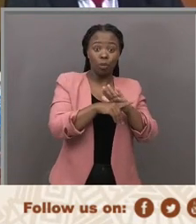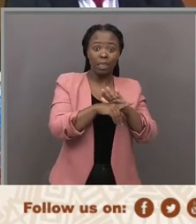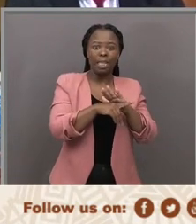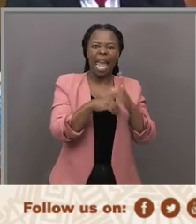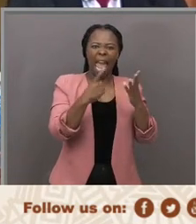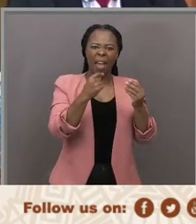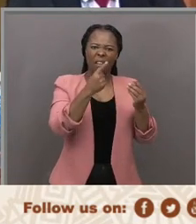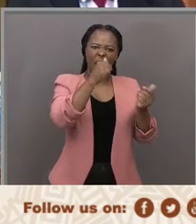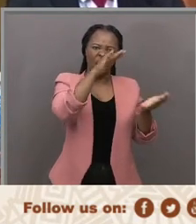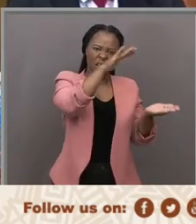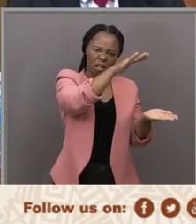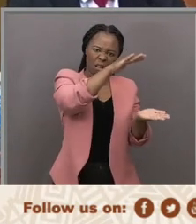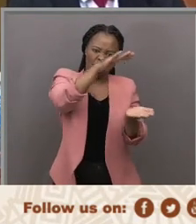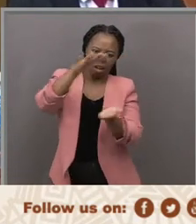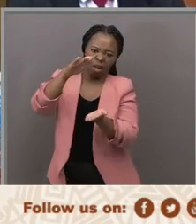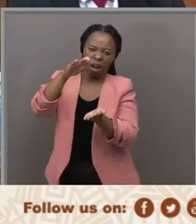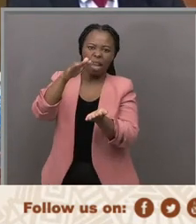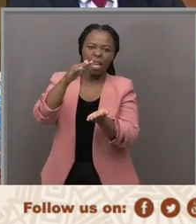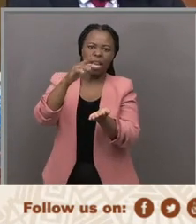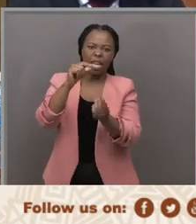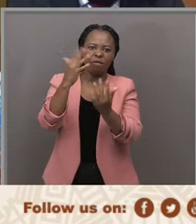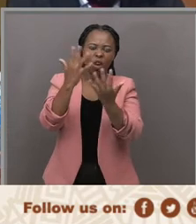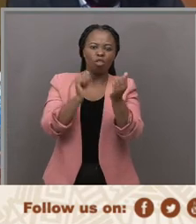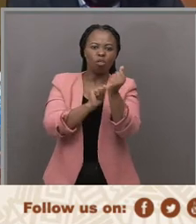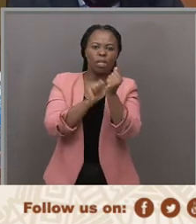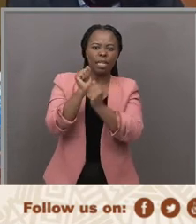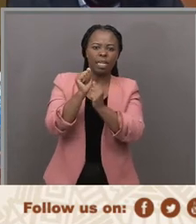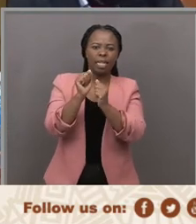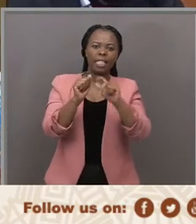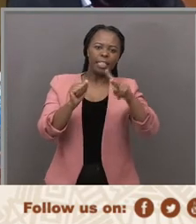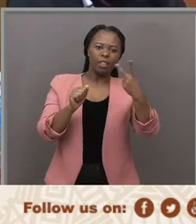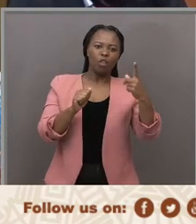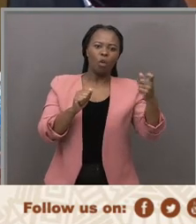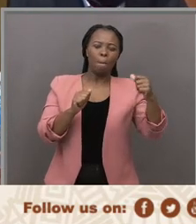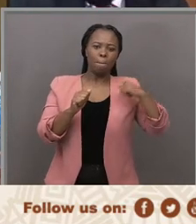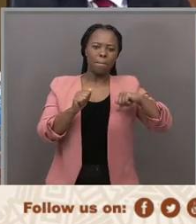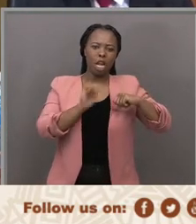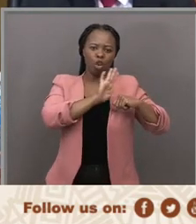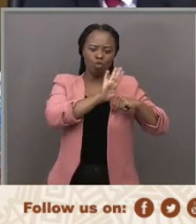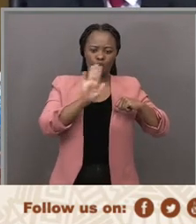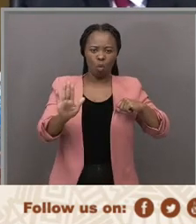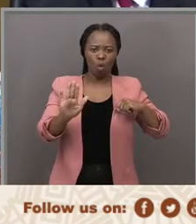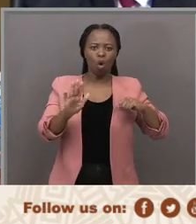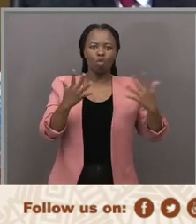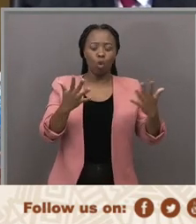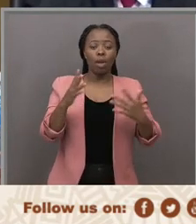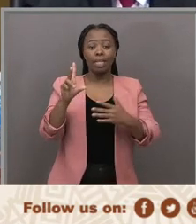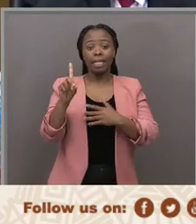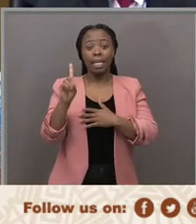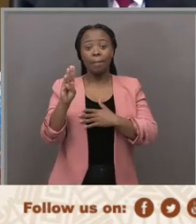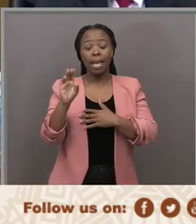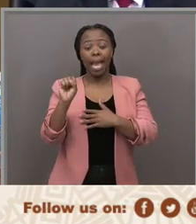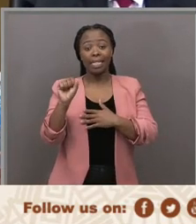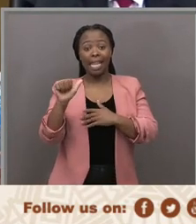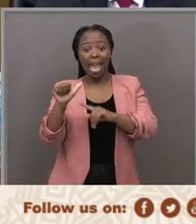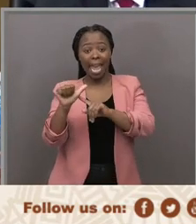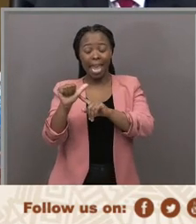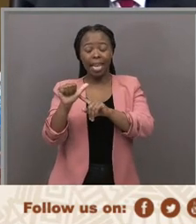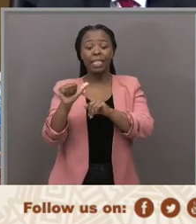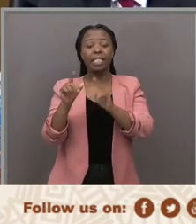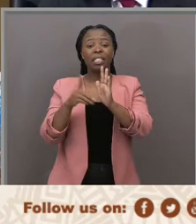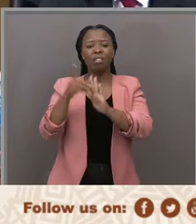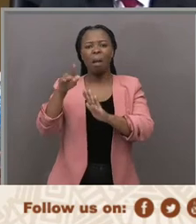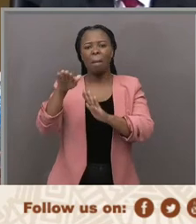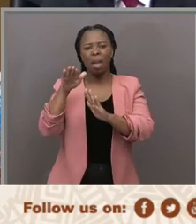get bulk infrastructure funding, unlike the metros. So the DBSA, that's the Development Bank of Southern Africa, has